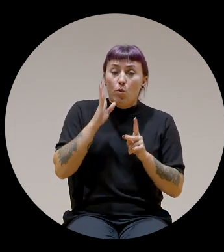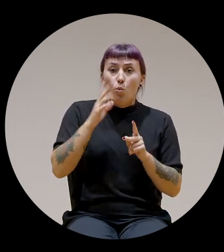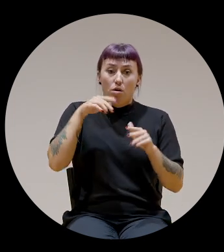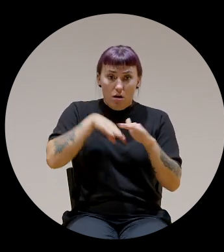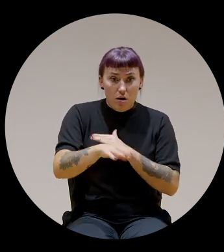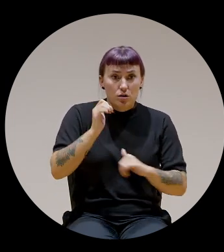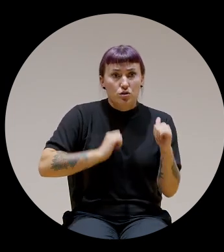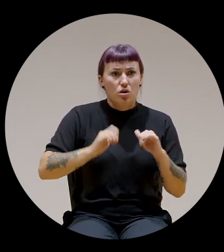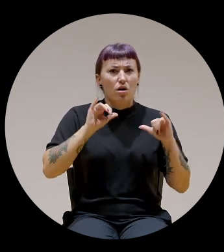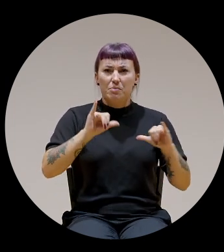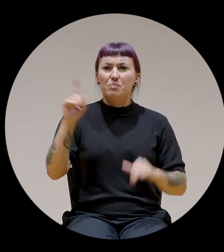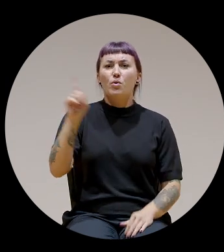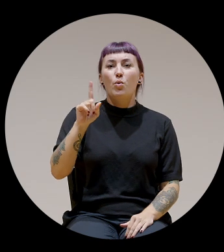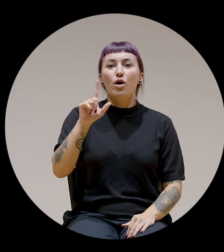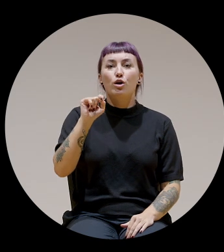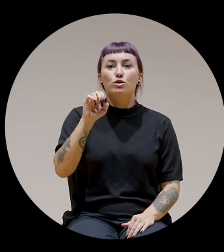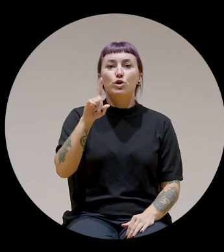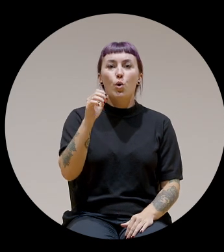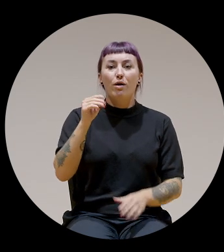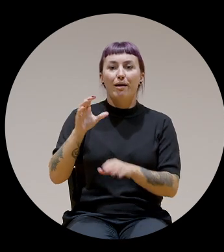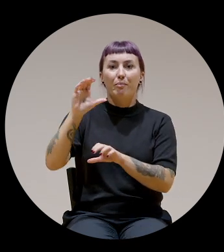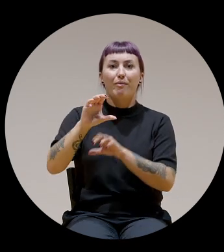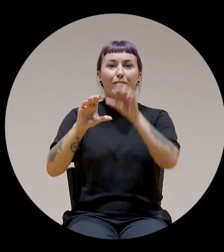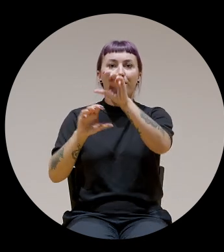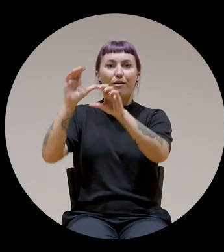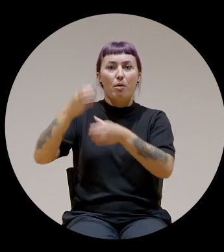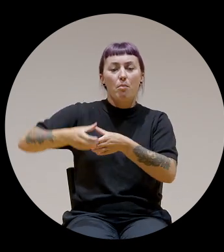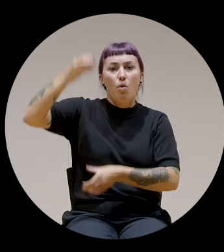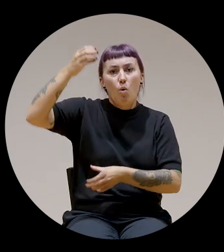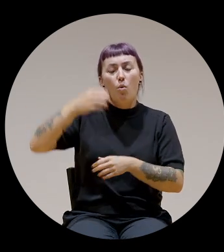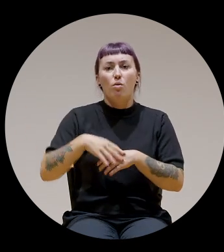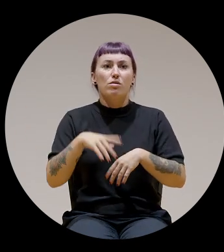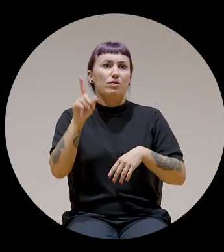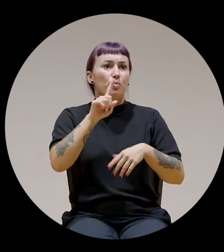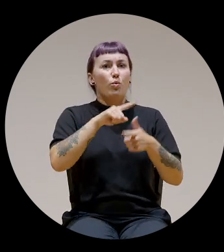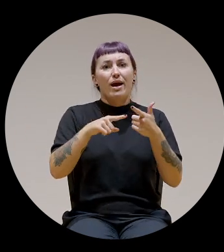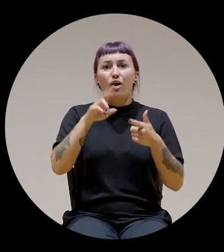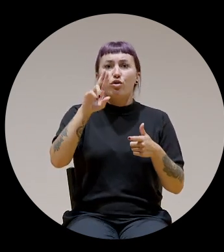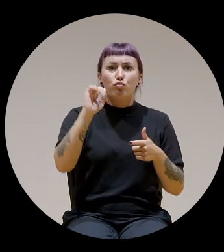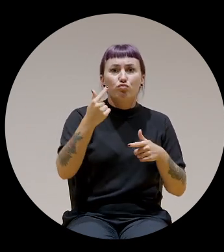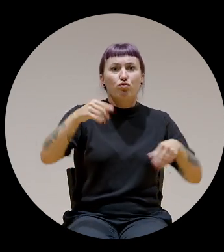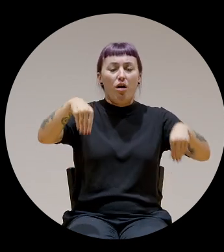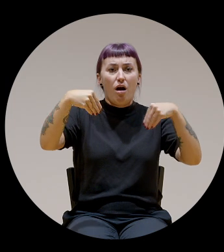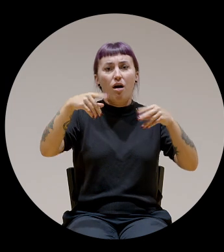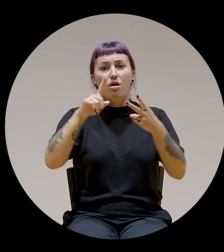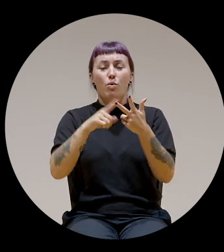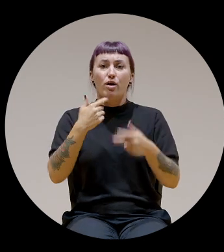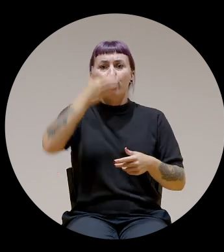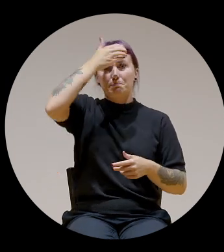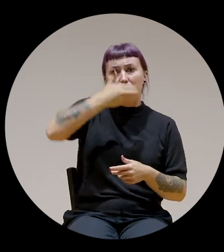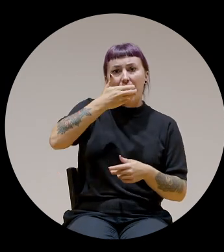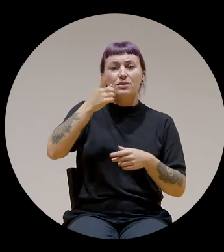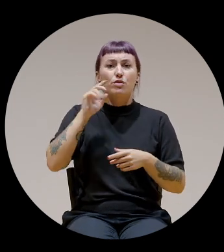come into this show and say, where are the totem poles? Where are the Navajo rugs? Where are the splendid masks